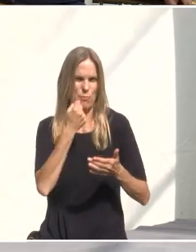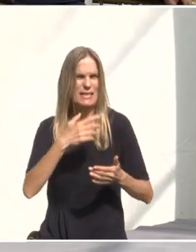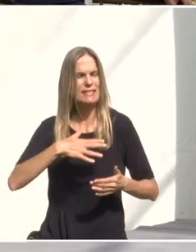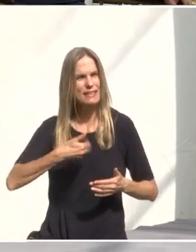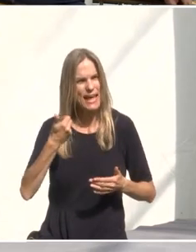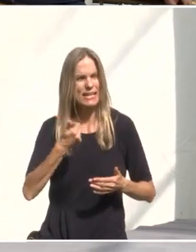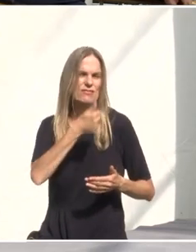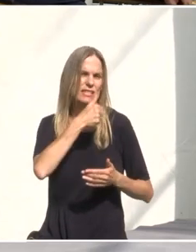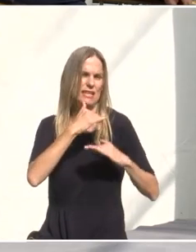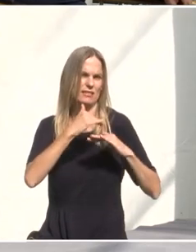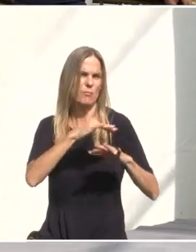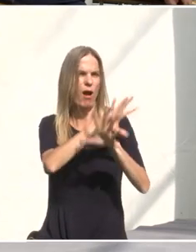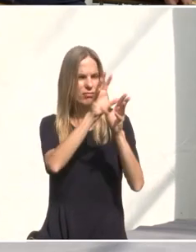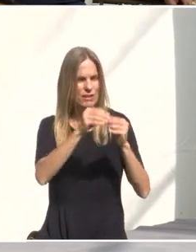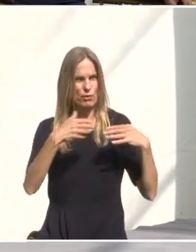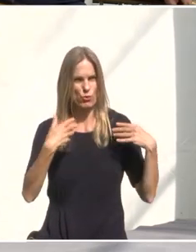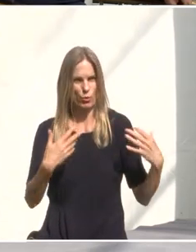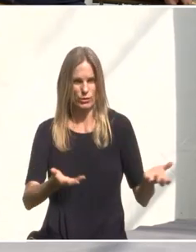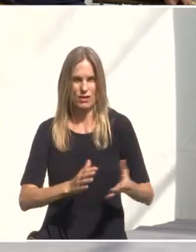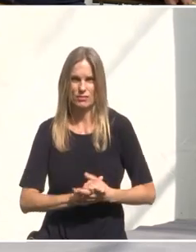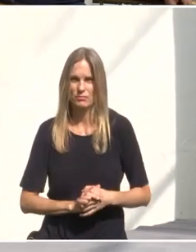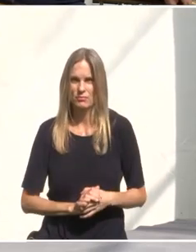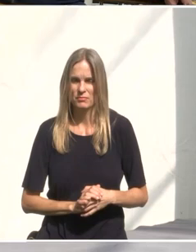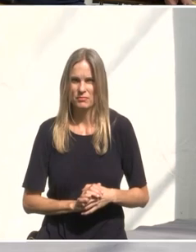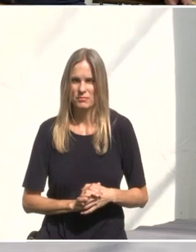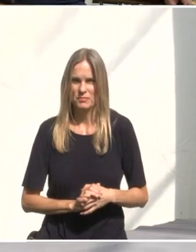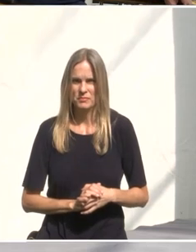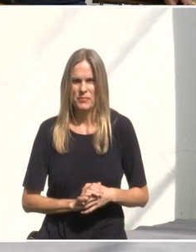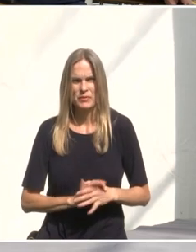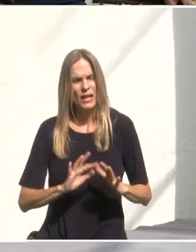Estonia. And here we look at the stats.